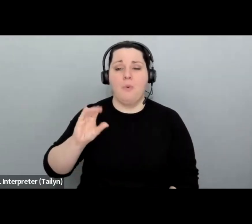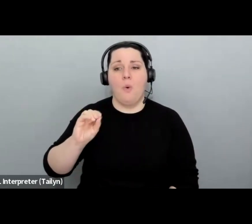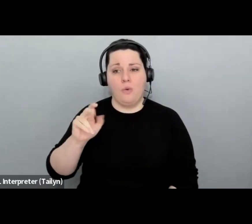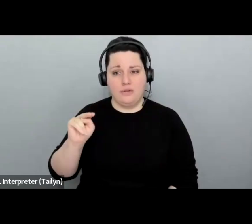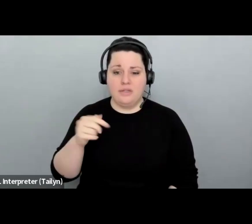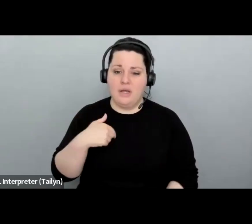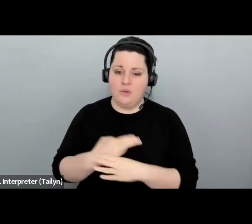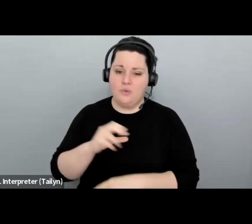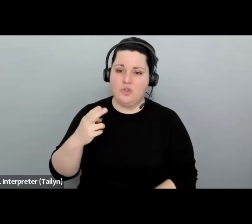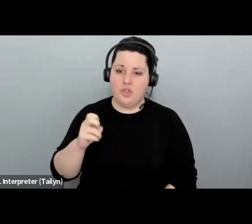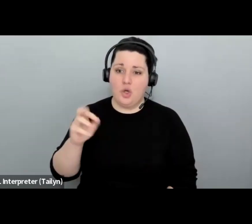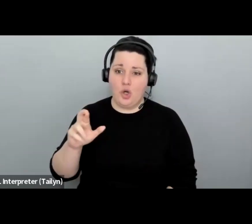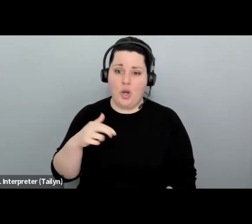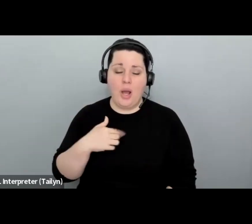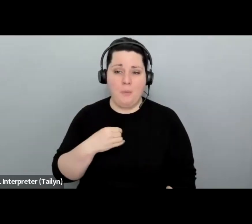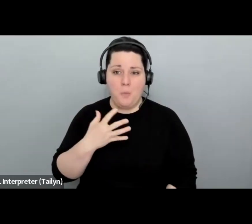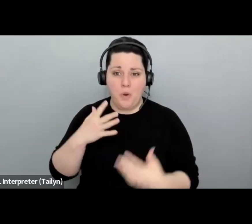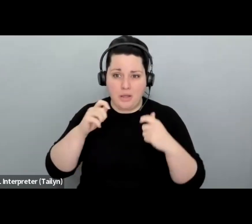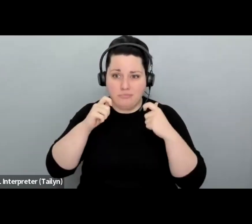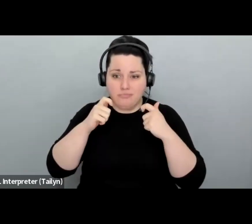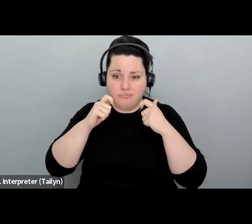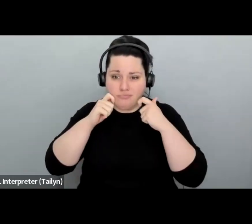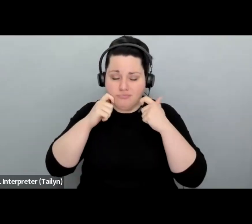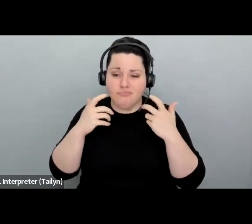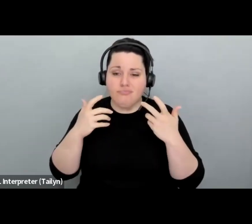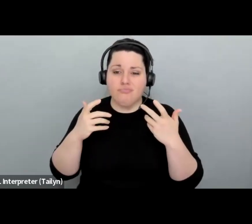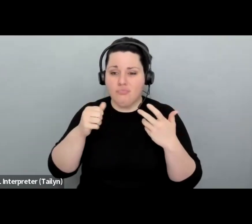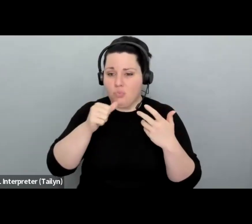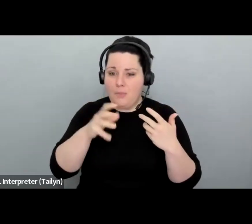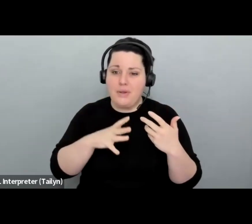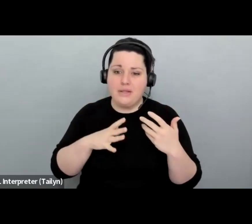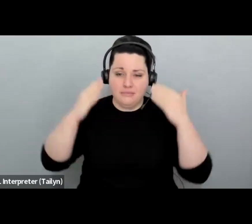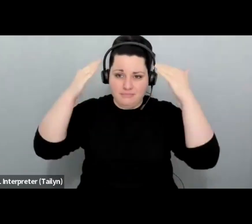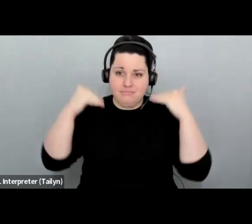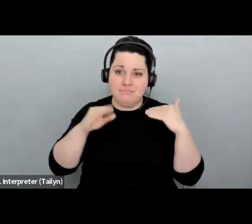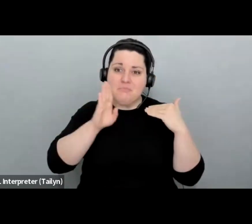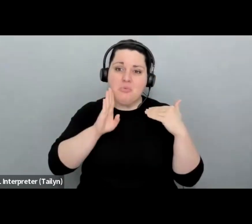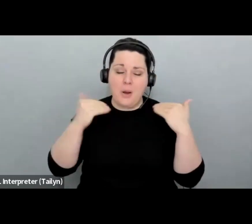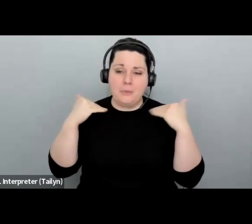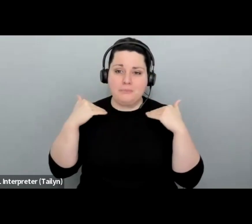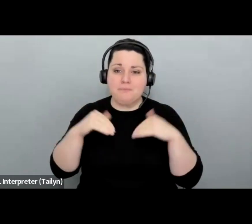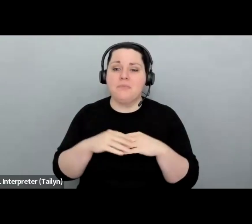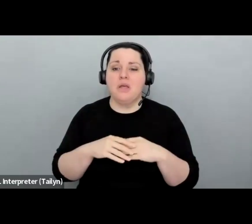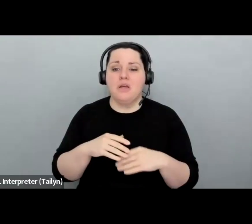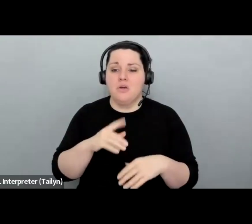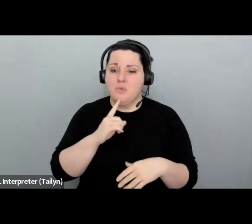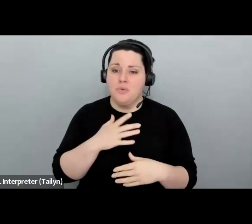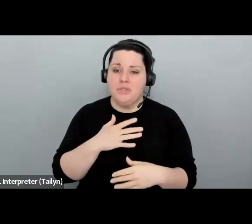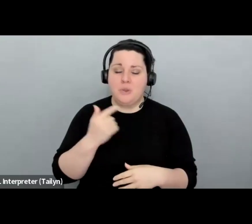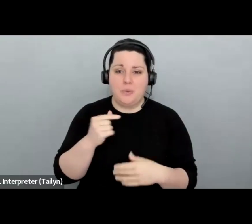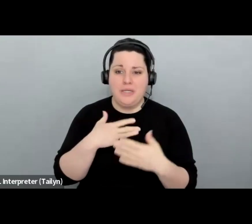I am a pale-skinned white woman. My brown hair is worn straight today to my shoulders. I have on a very cozy